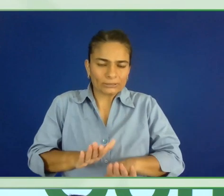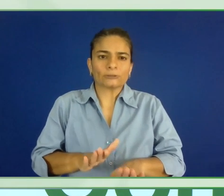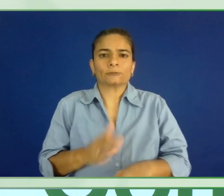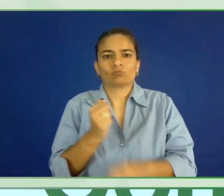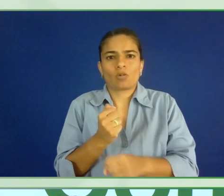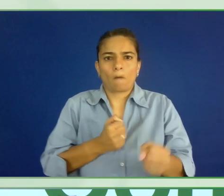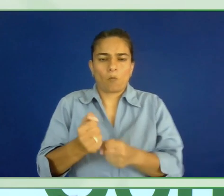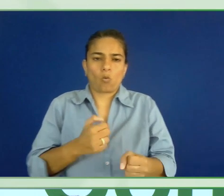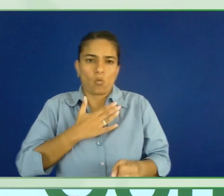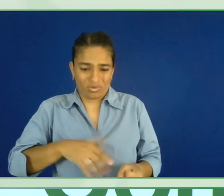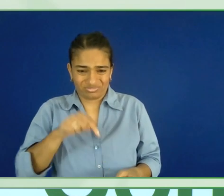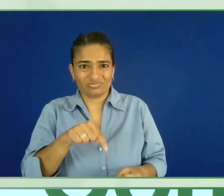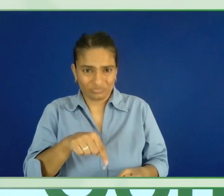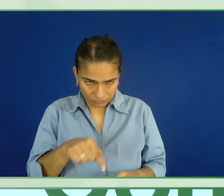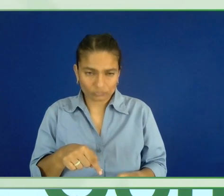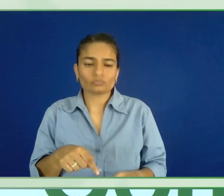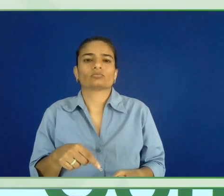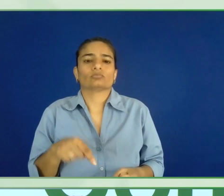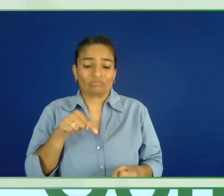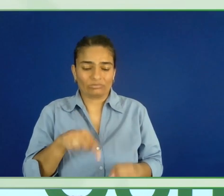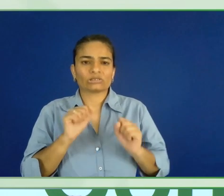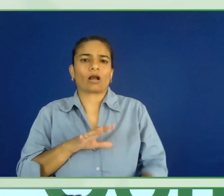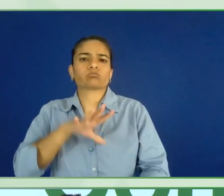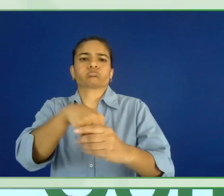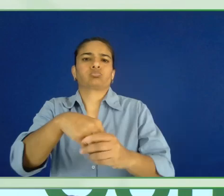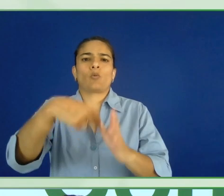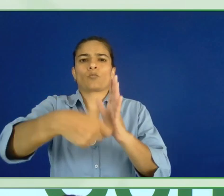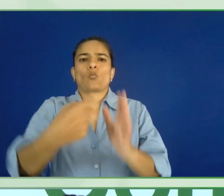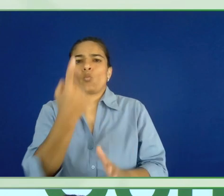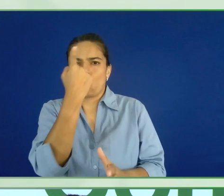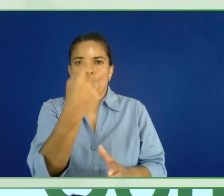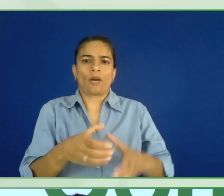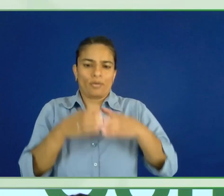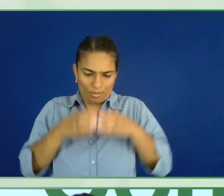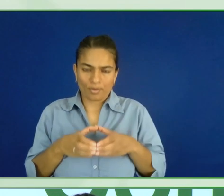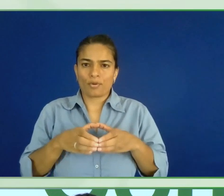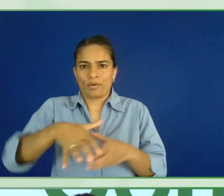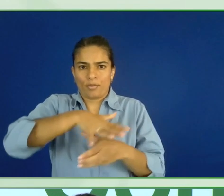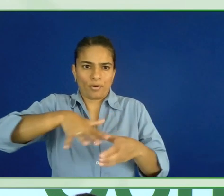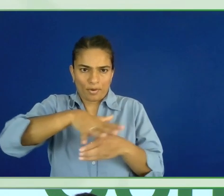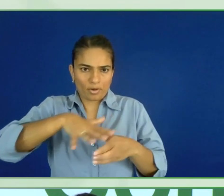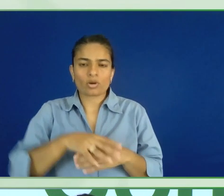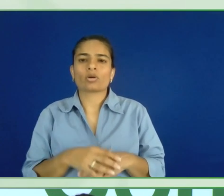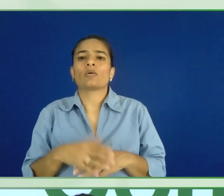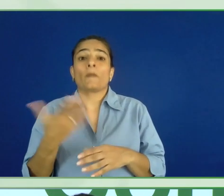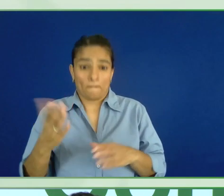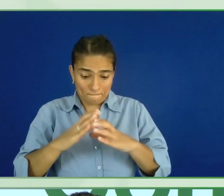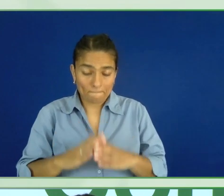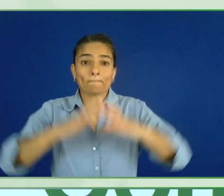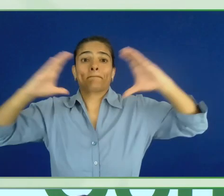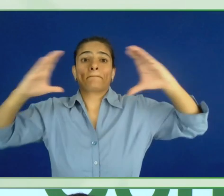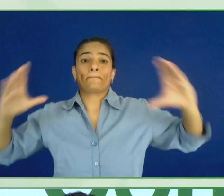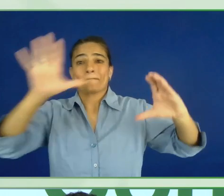project. One piece of our work is that while we have a national project, the context in every province and territory from